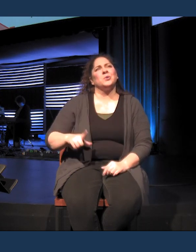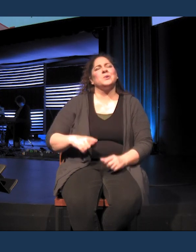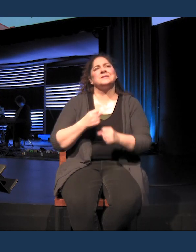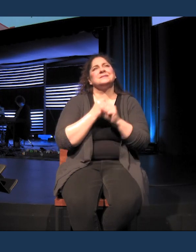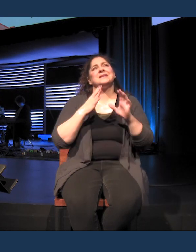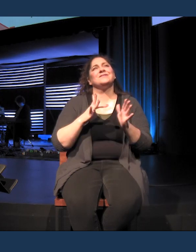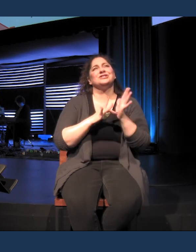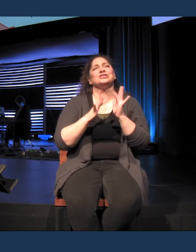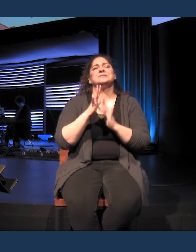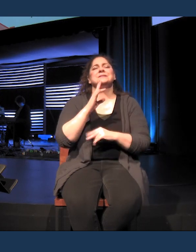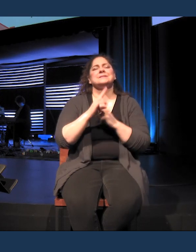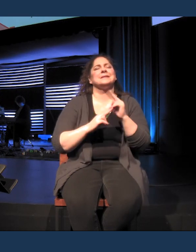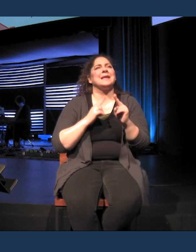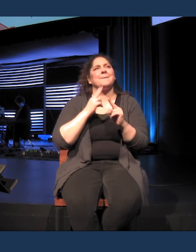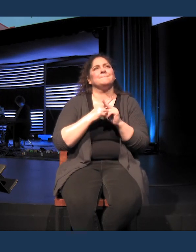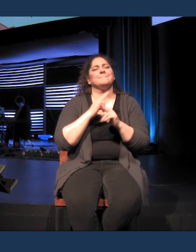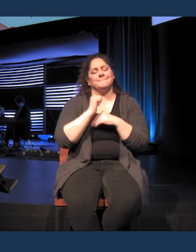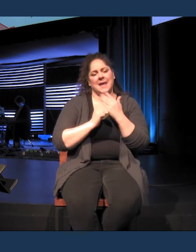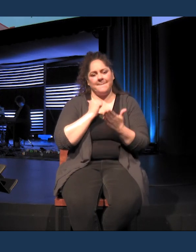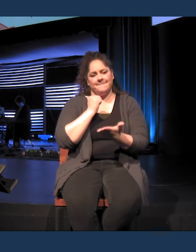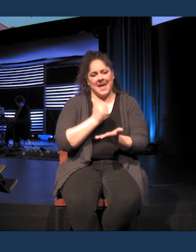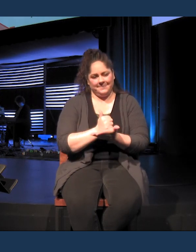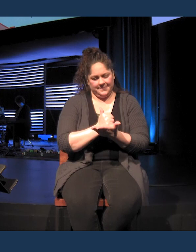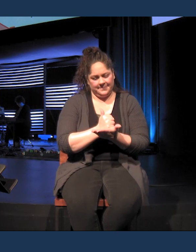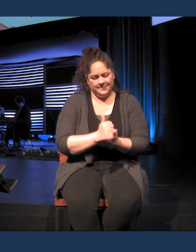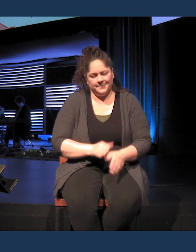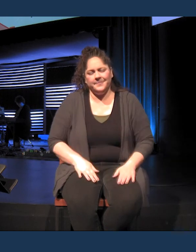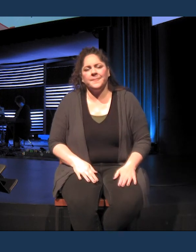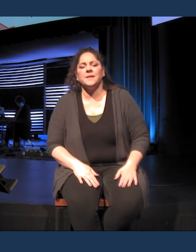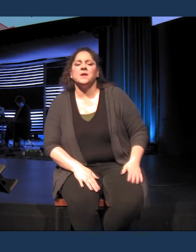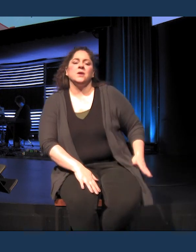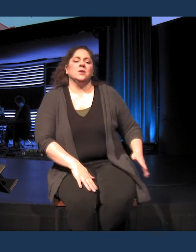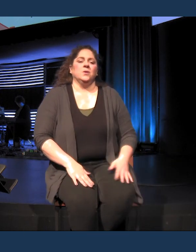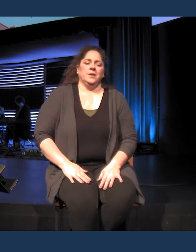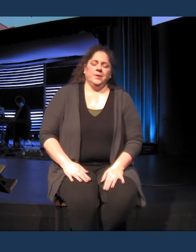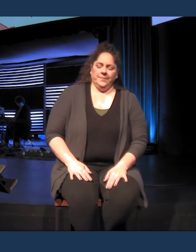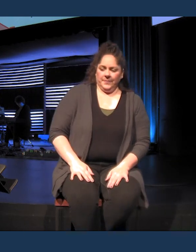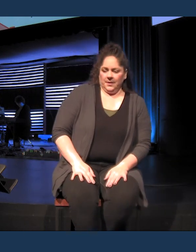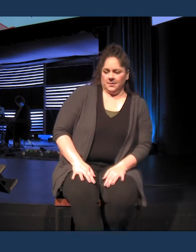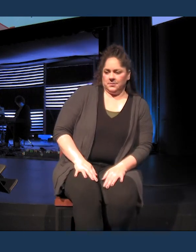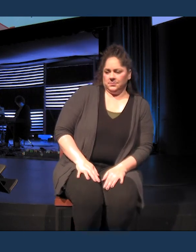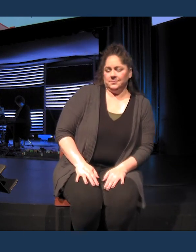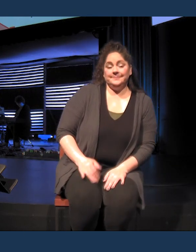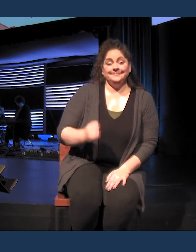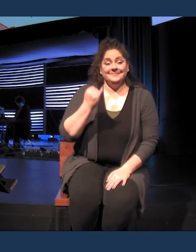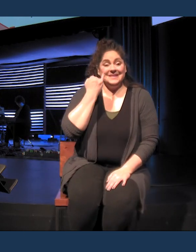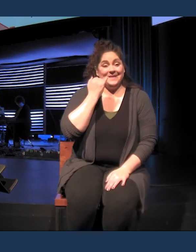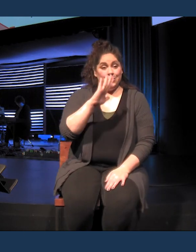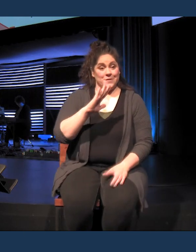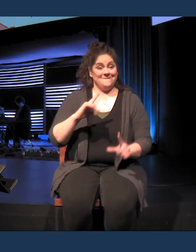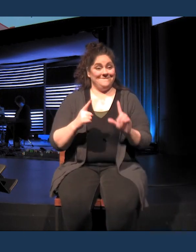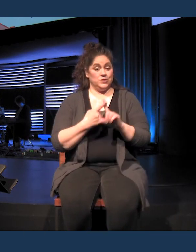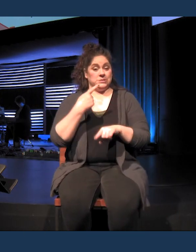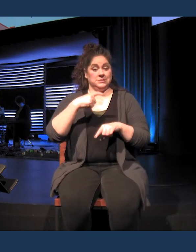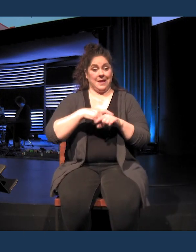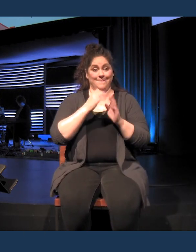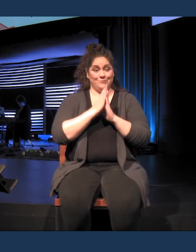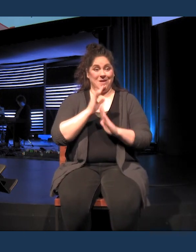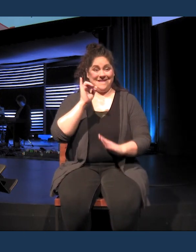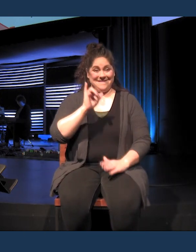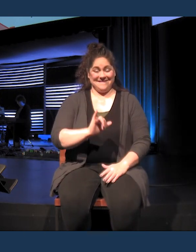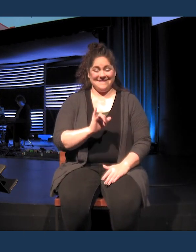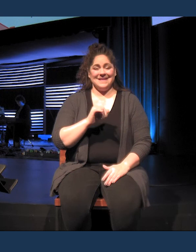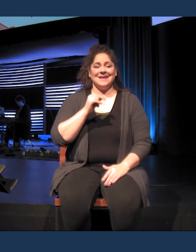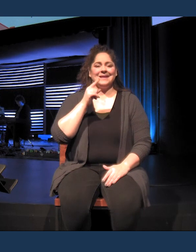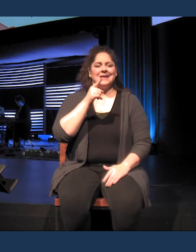In Jesus' name, amen. Amen. You can all look up. If you pray that prayer for the first time, or if you know